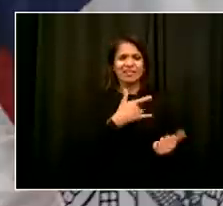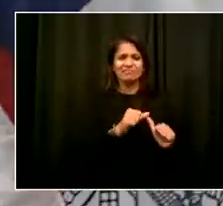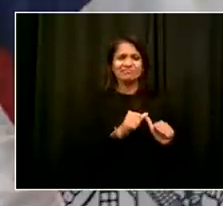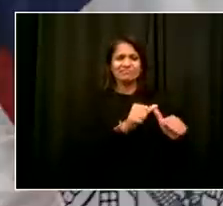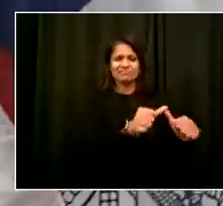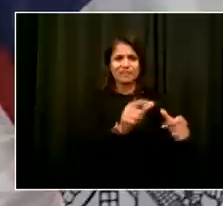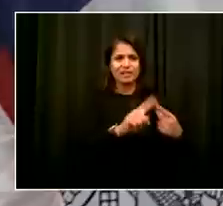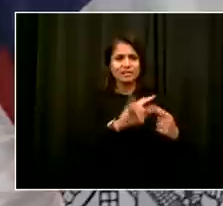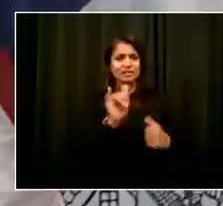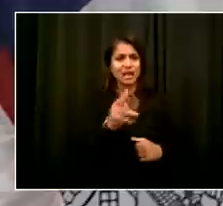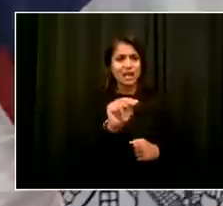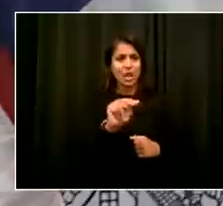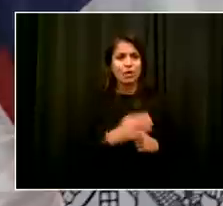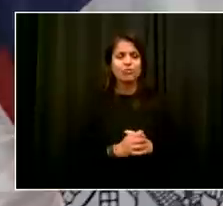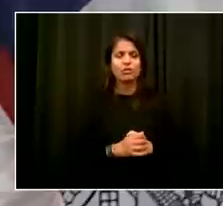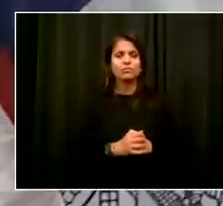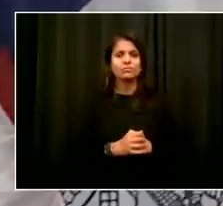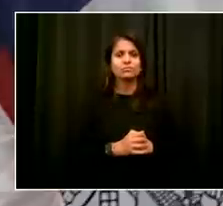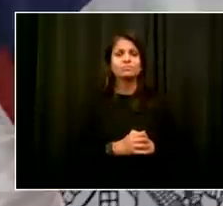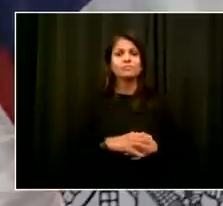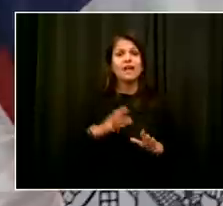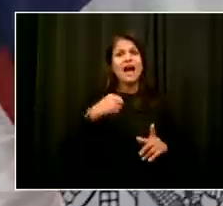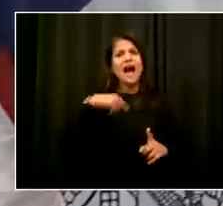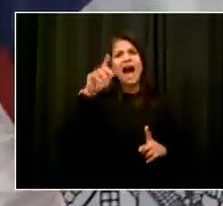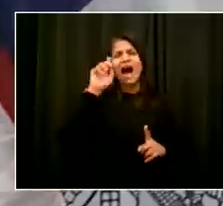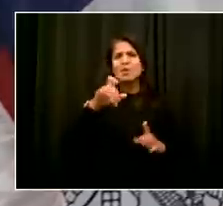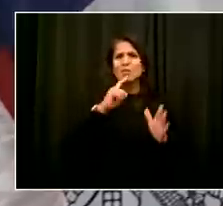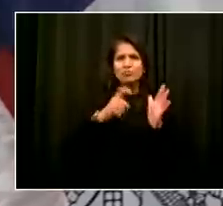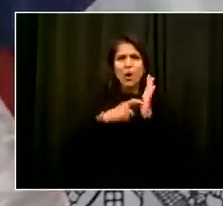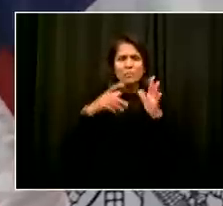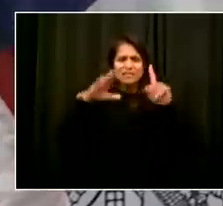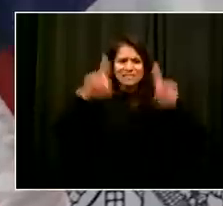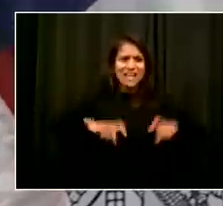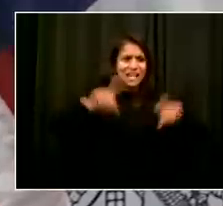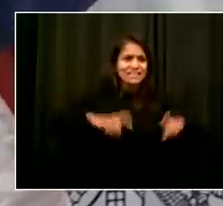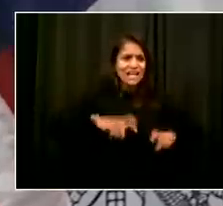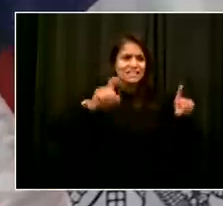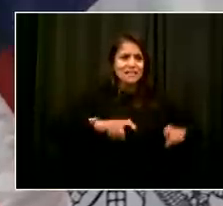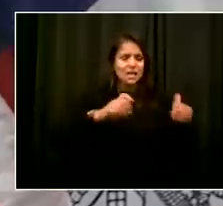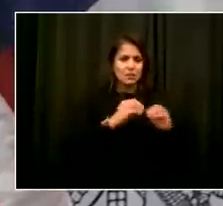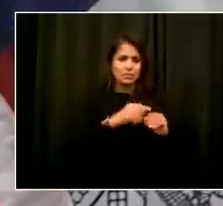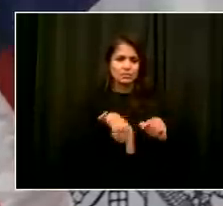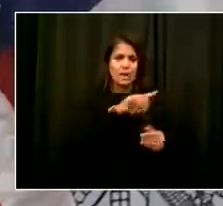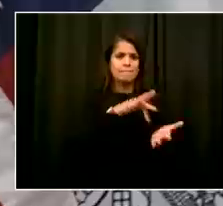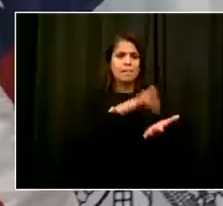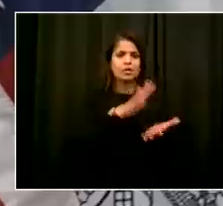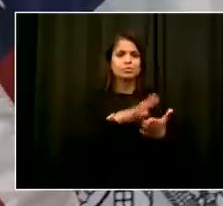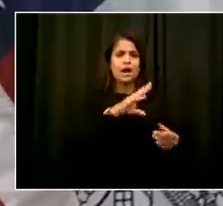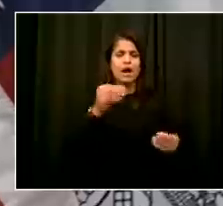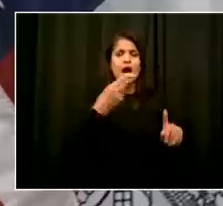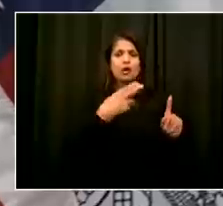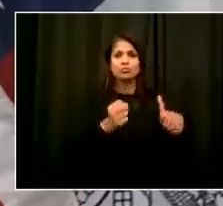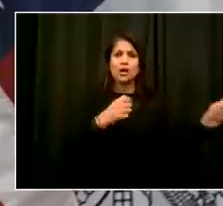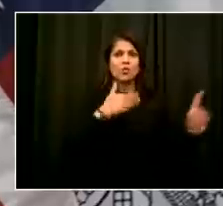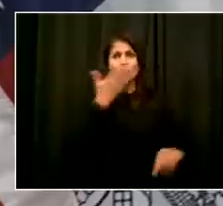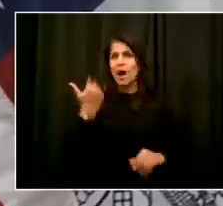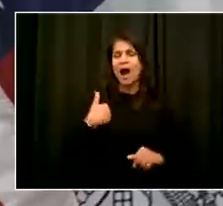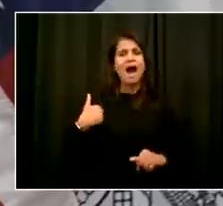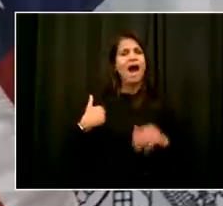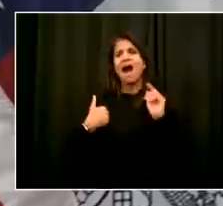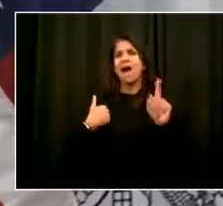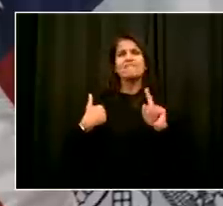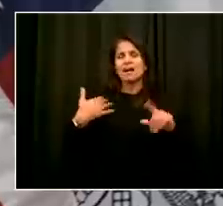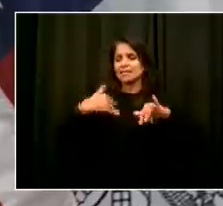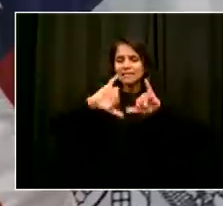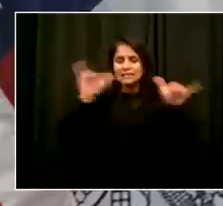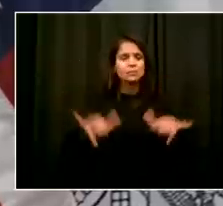capacity since we're at a much higher level of testing under our new plan. We need to make sure we can do that first properly for District